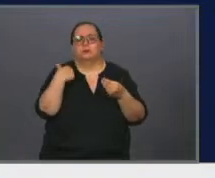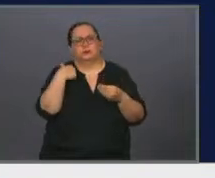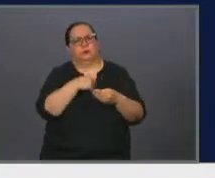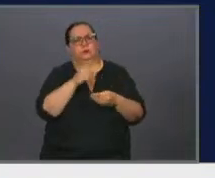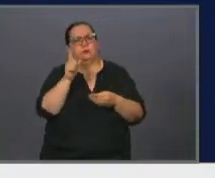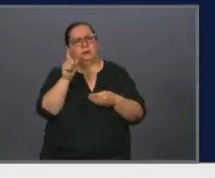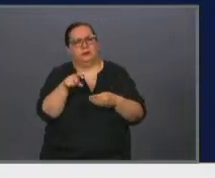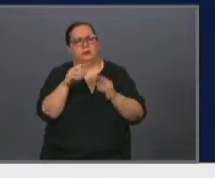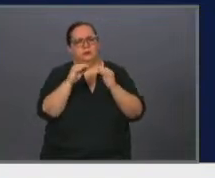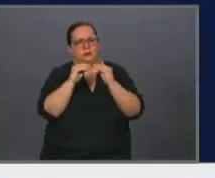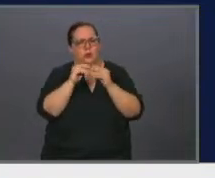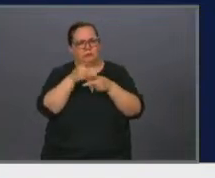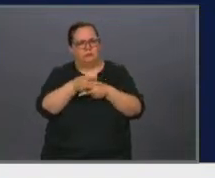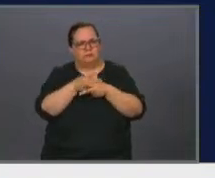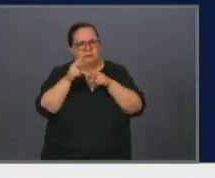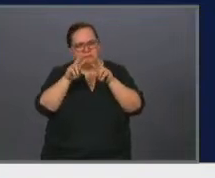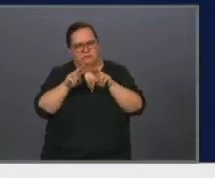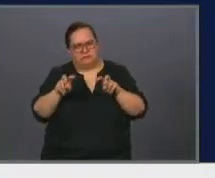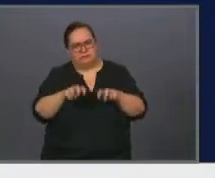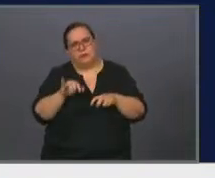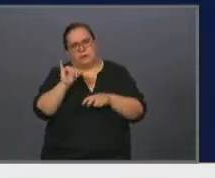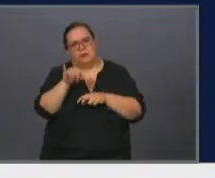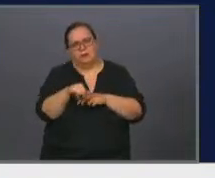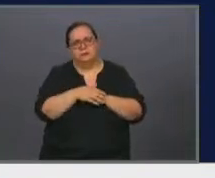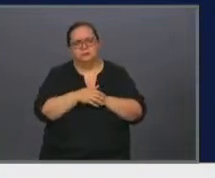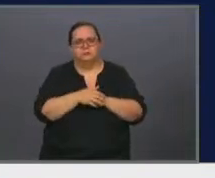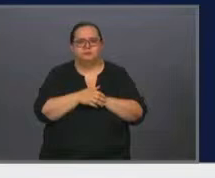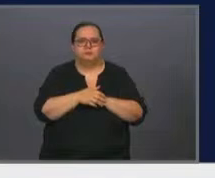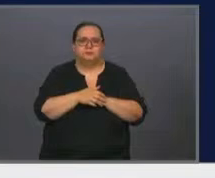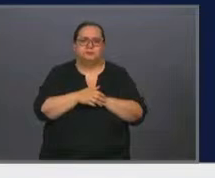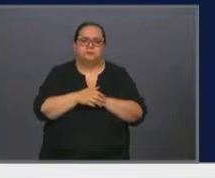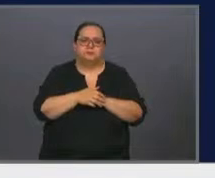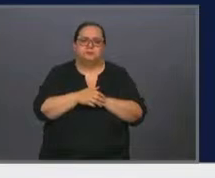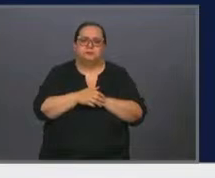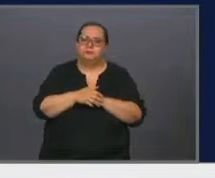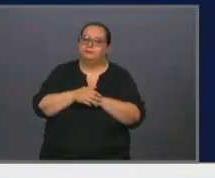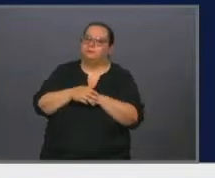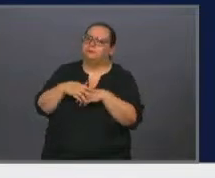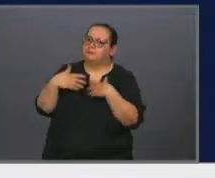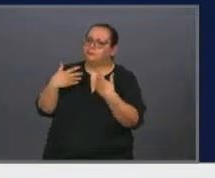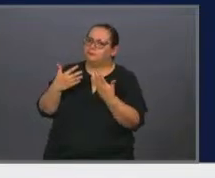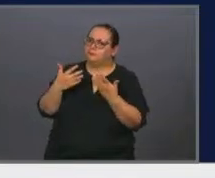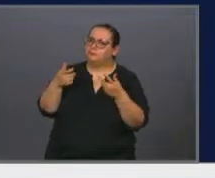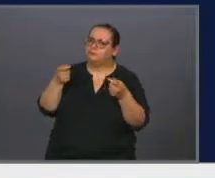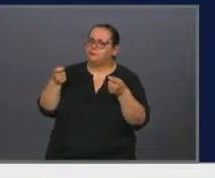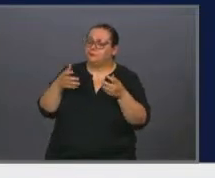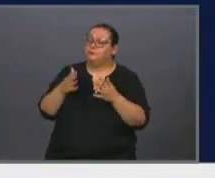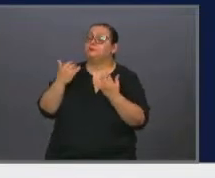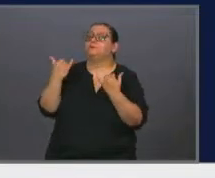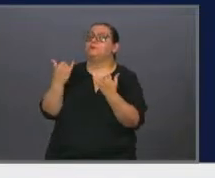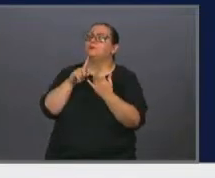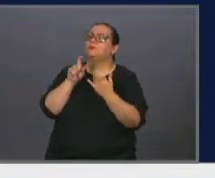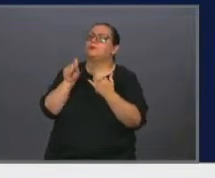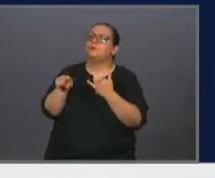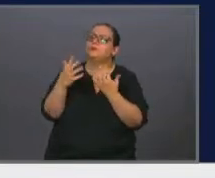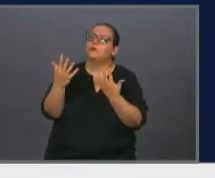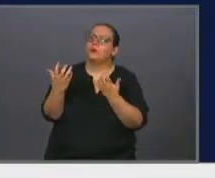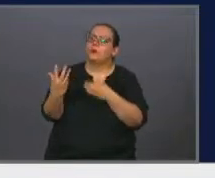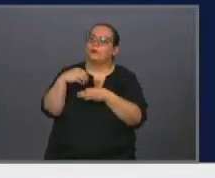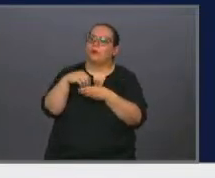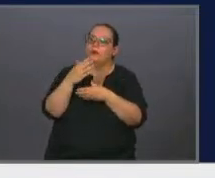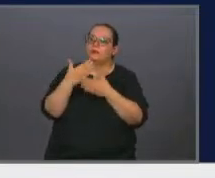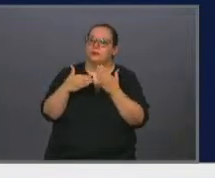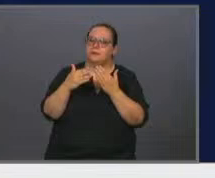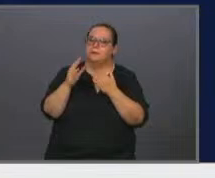a closer look at this. Okay, let's move on to a question now. We want to involve some of the media that's here